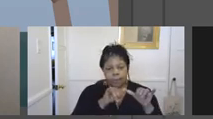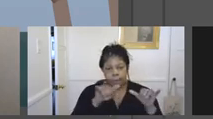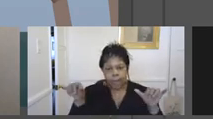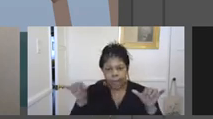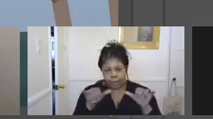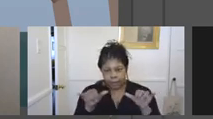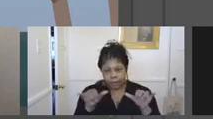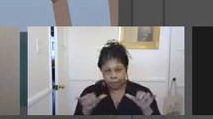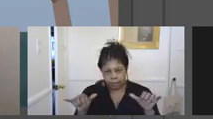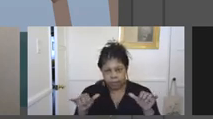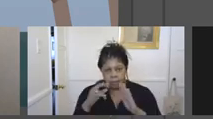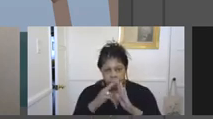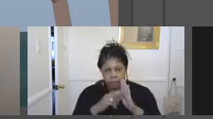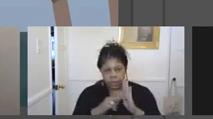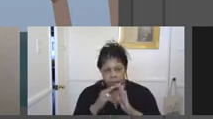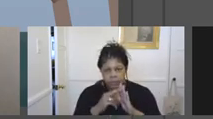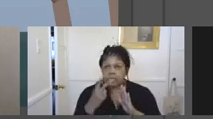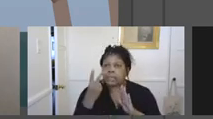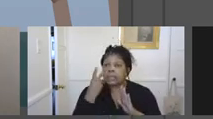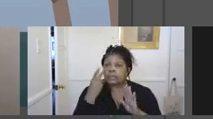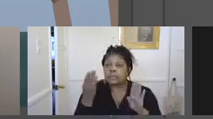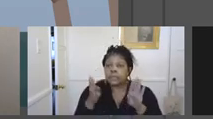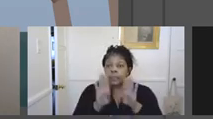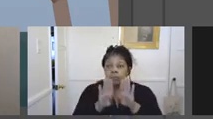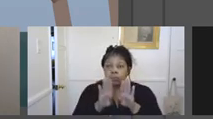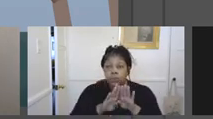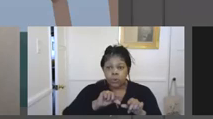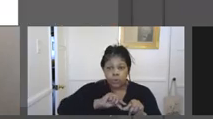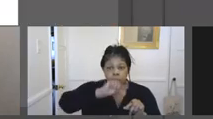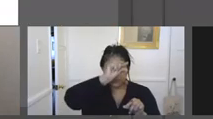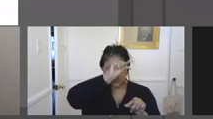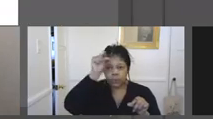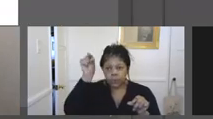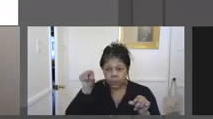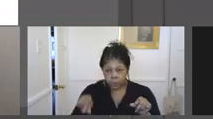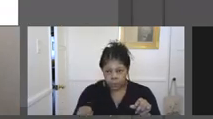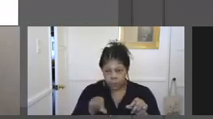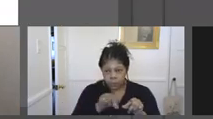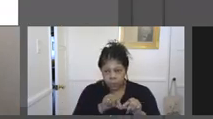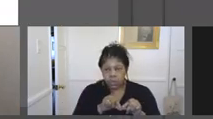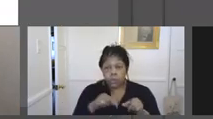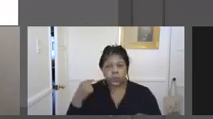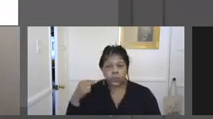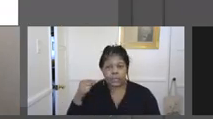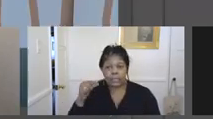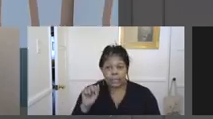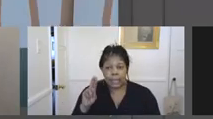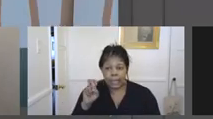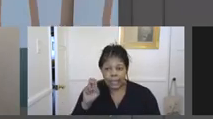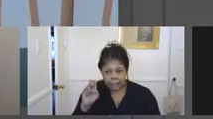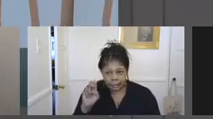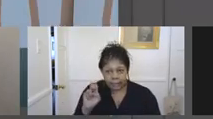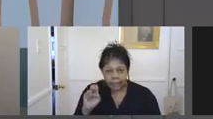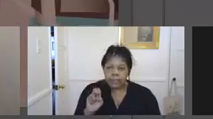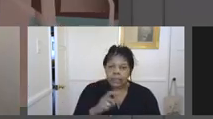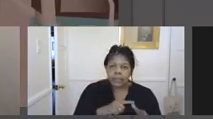are here and around the door. If we look at the finished version, and I think this is really pretty cool. Notice how we